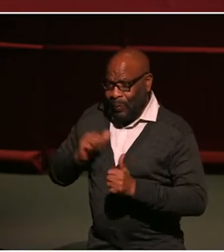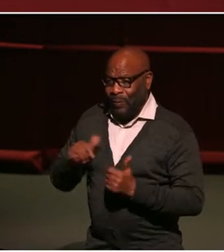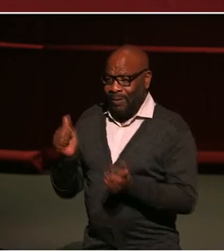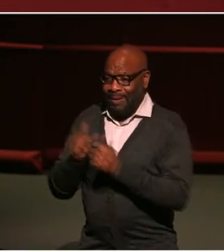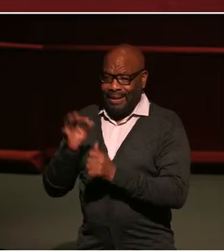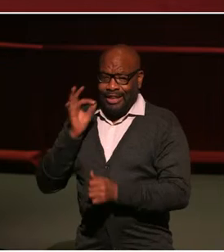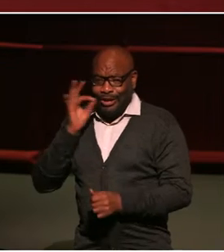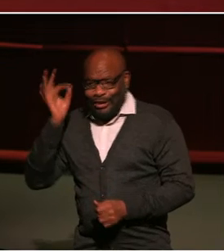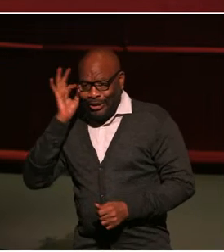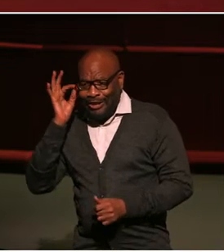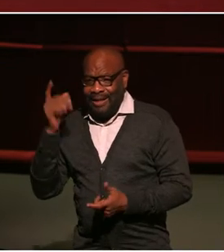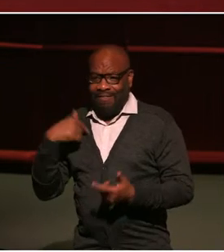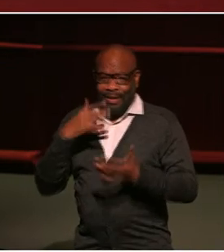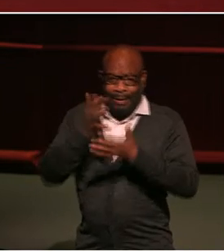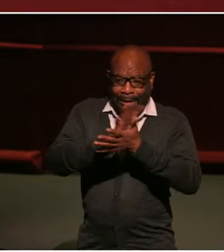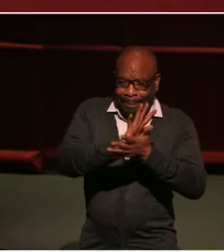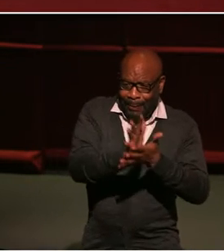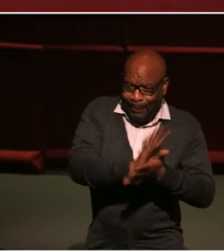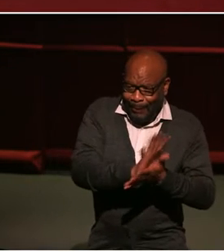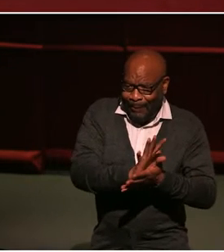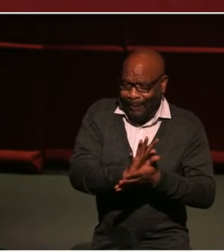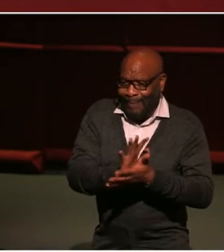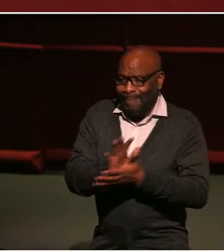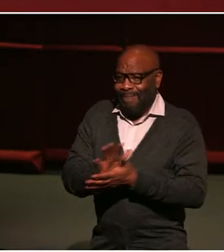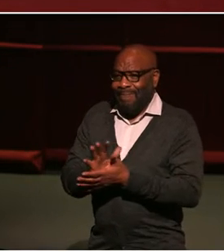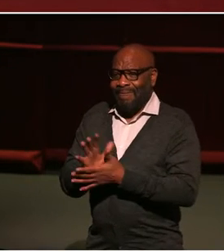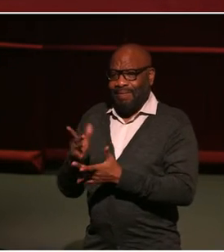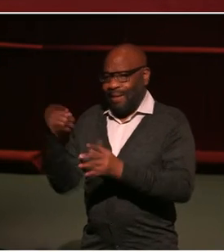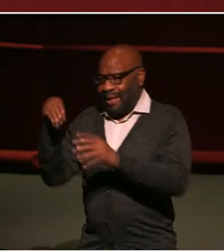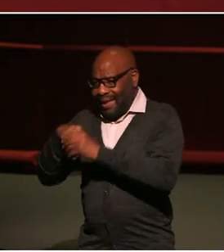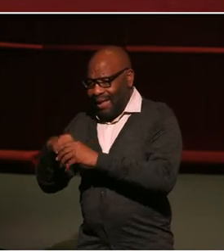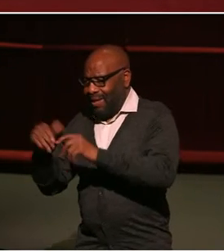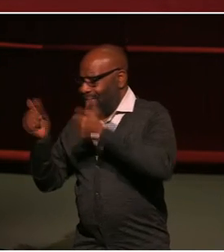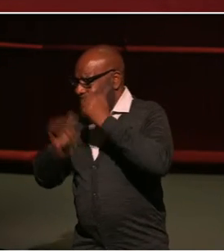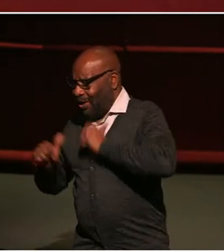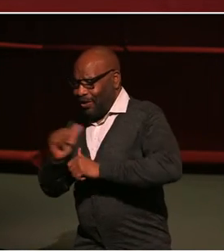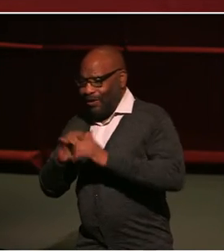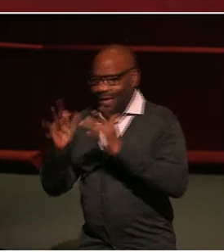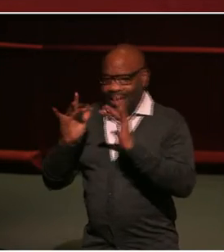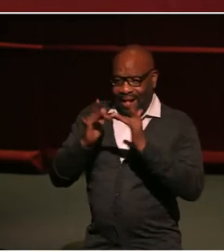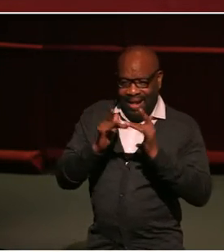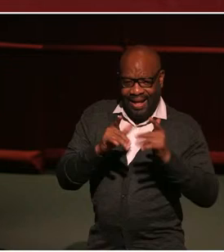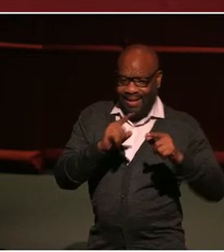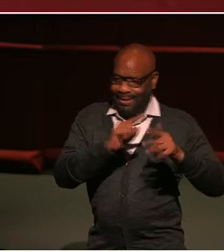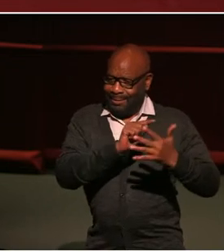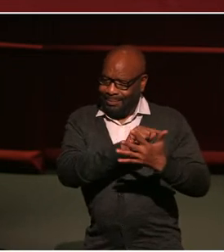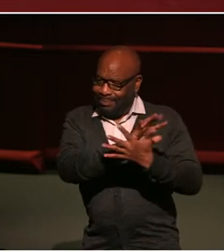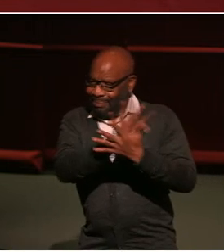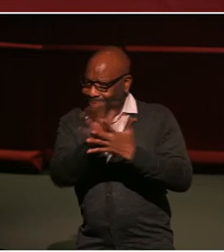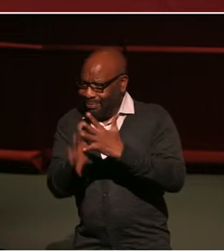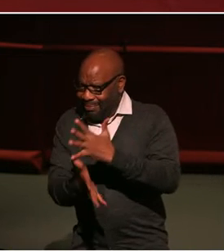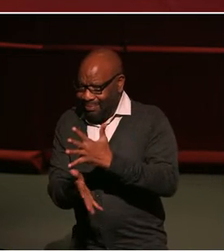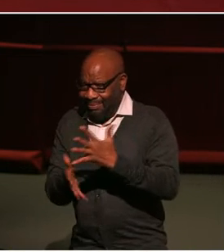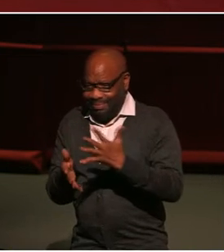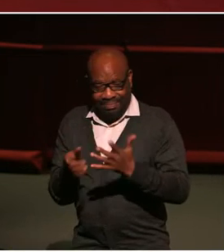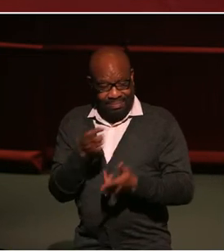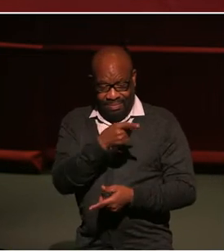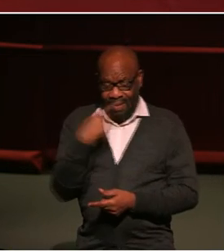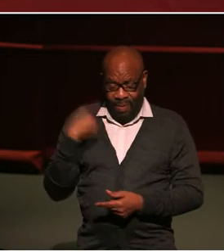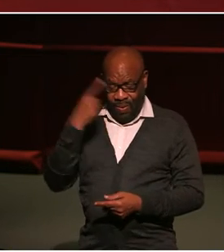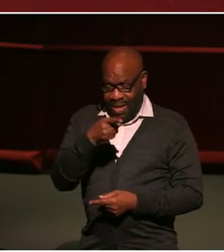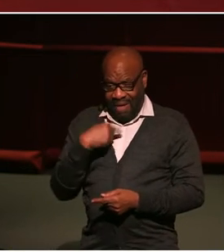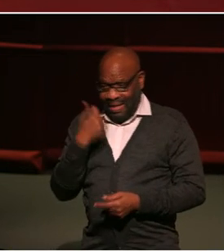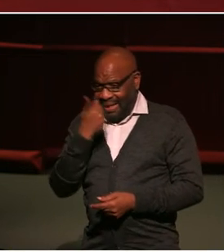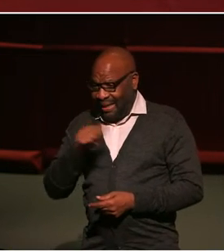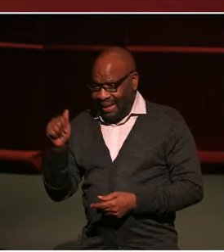in playing and movie houses and online. And I just wondered if you have any thoughts about any of that. Oh, yeah. I'm